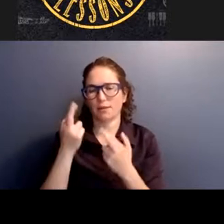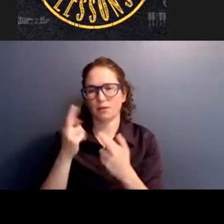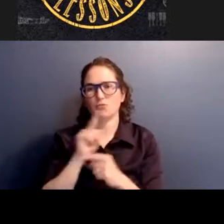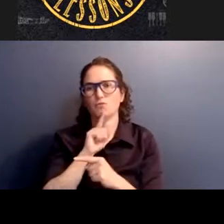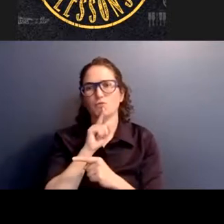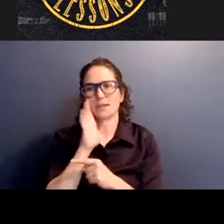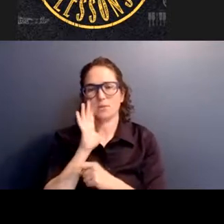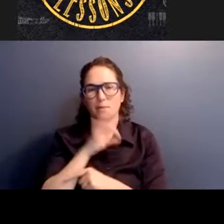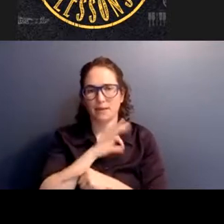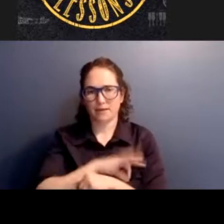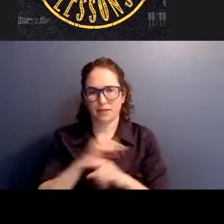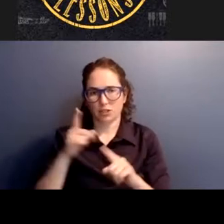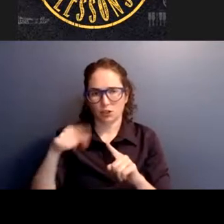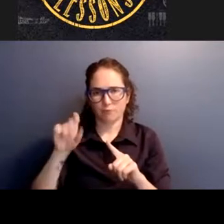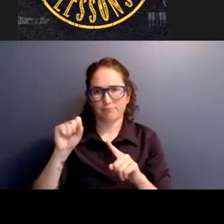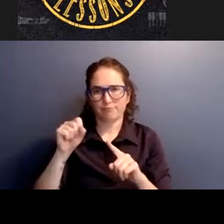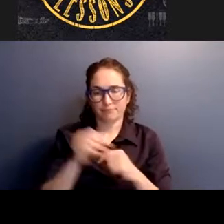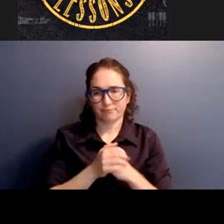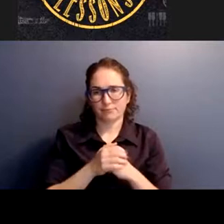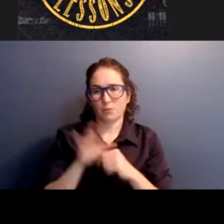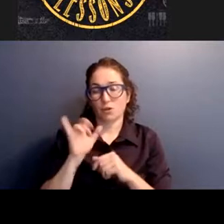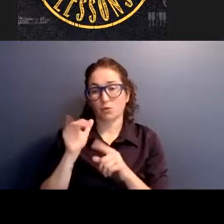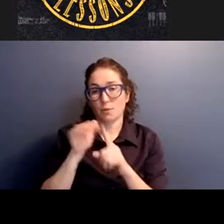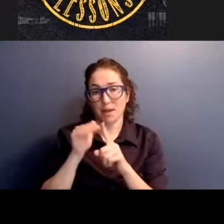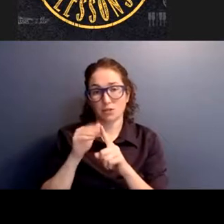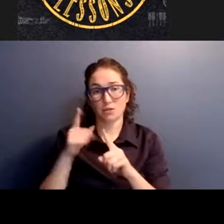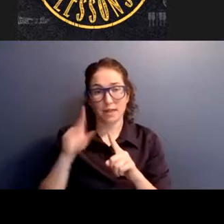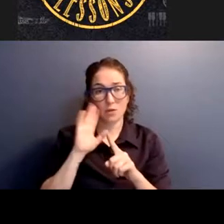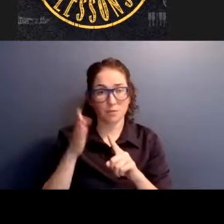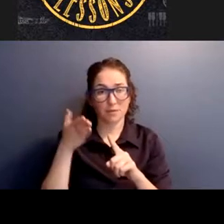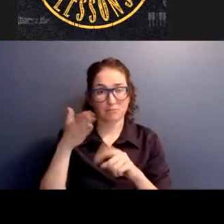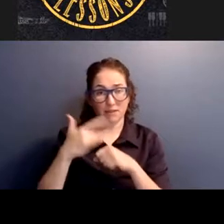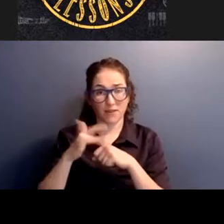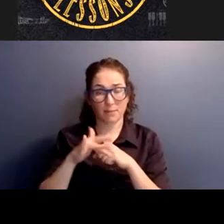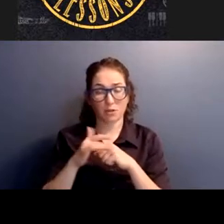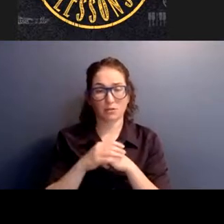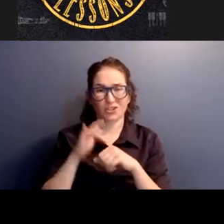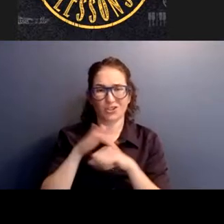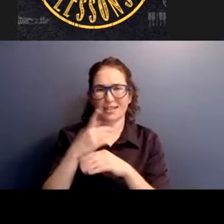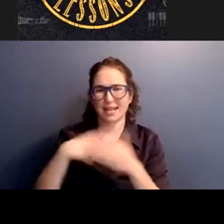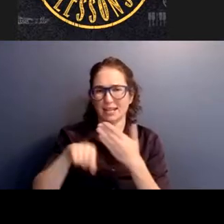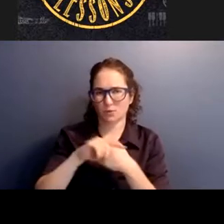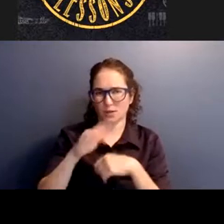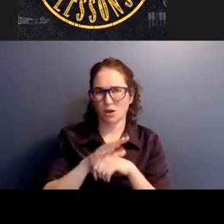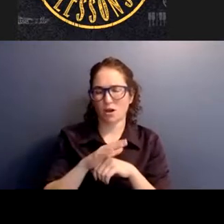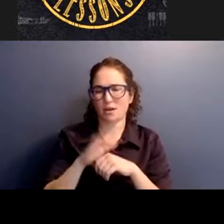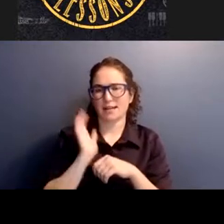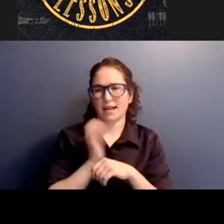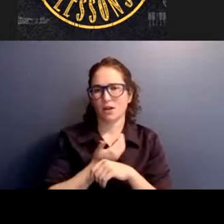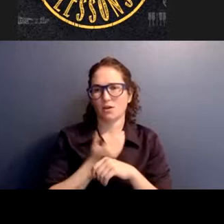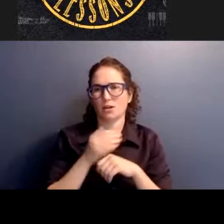very useful. And yet again, the reminder is that they will be available early next week on our Salon